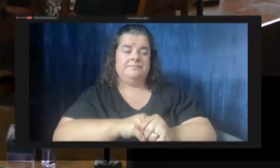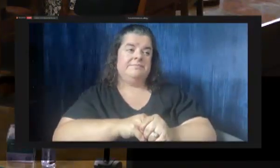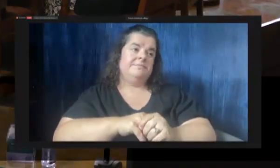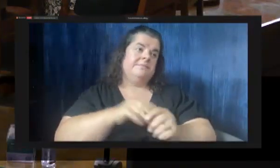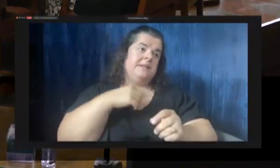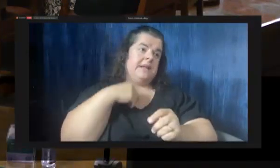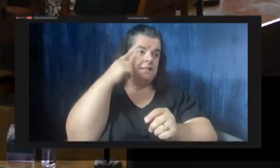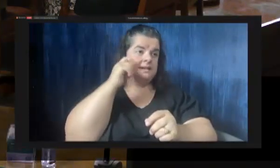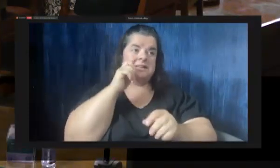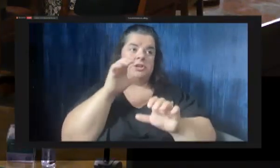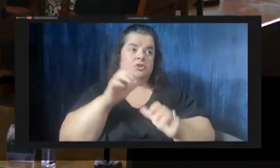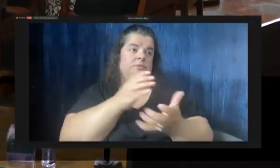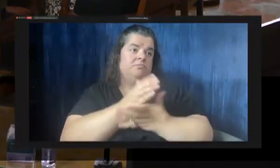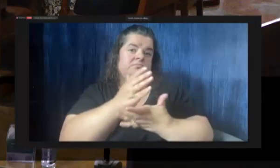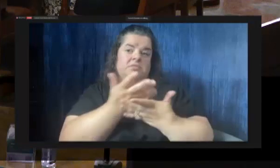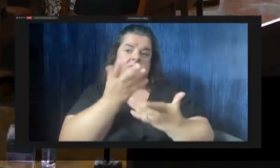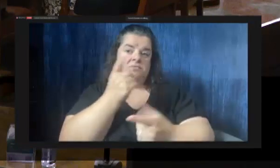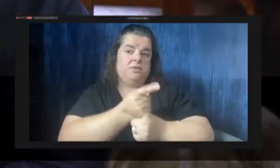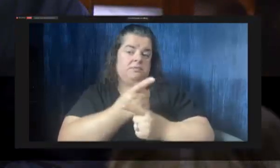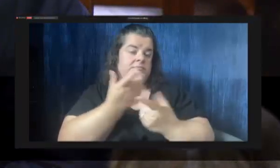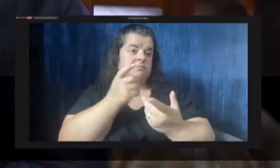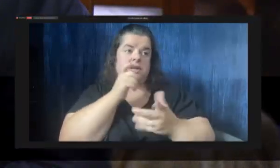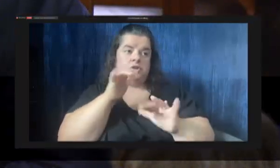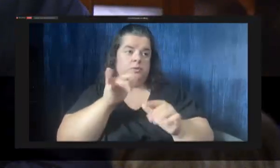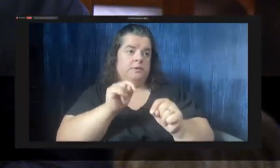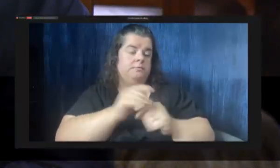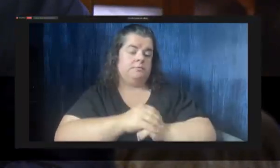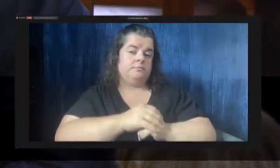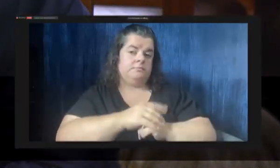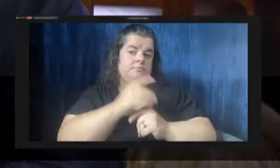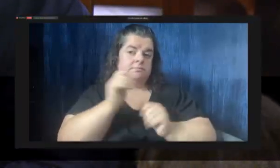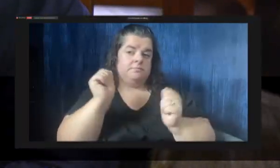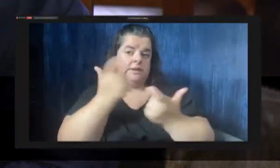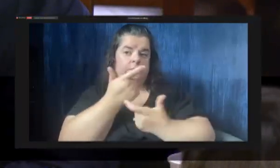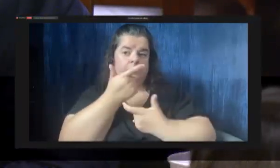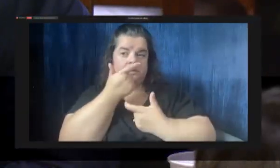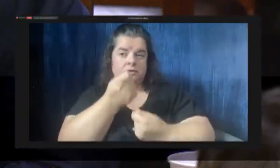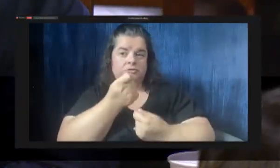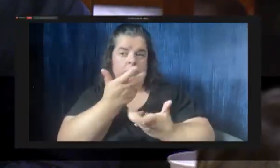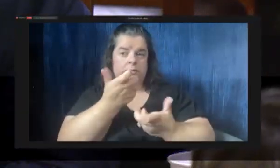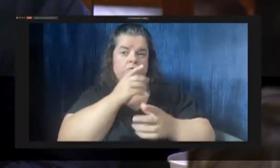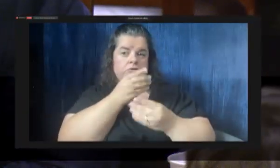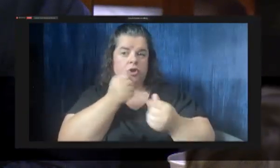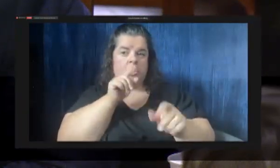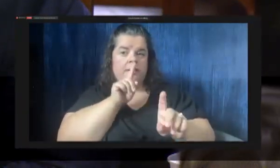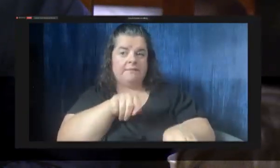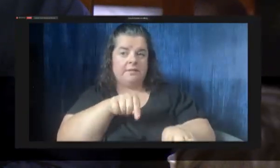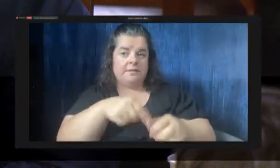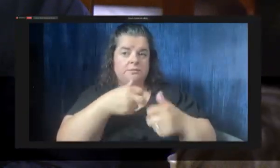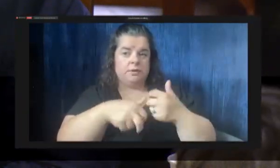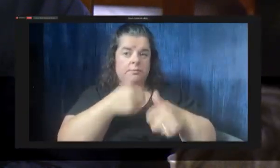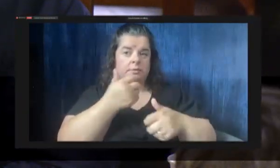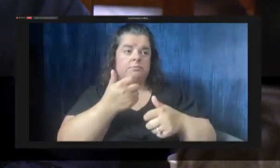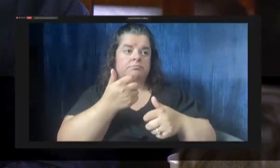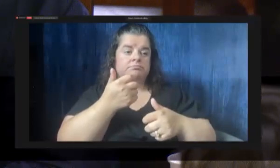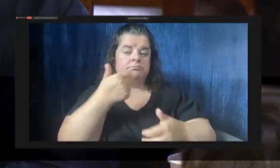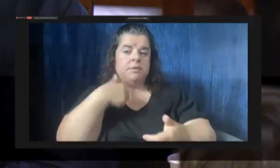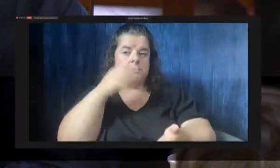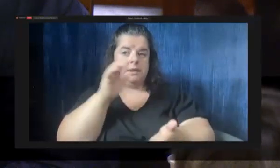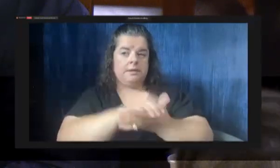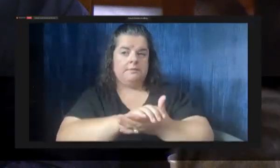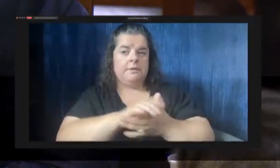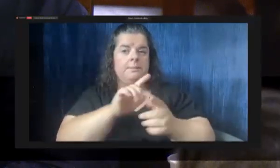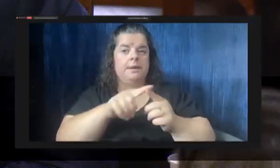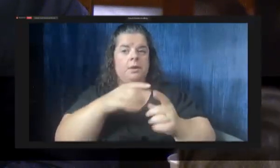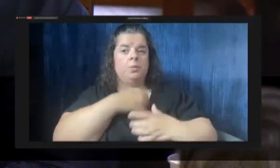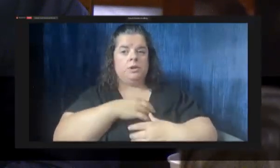justice by doing that. I think everyone is interested in solving this problem. I have no doubt in that. I just wish that we flush